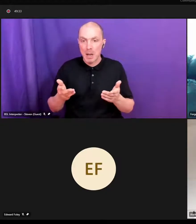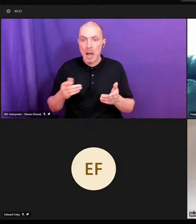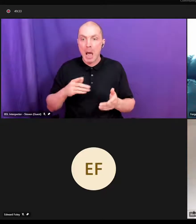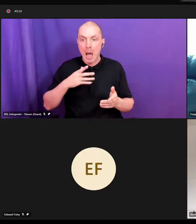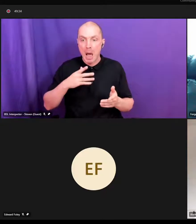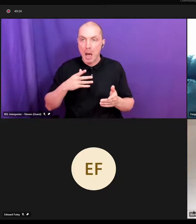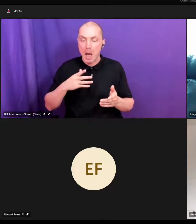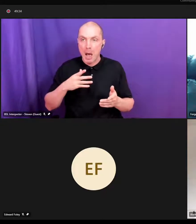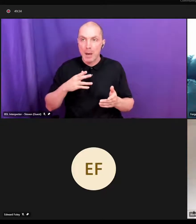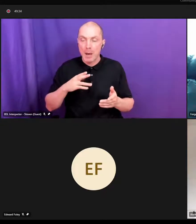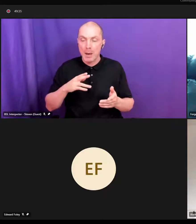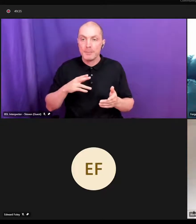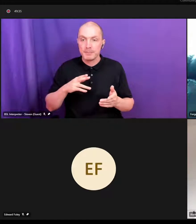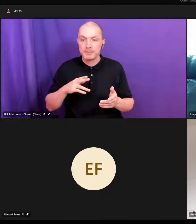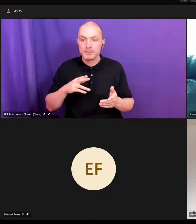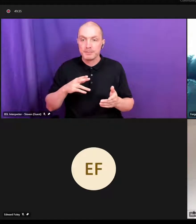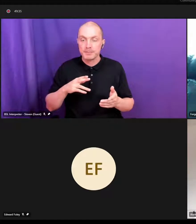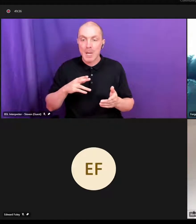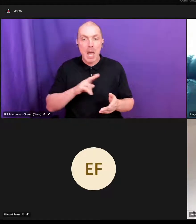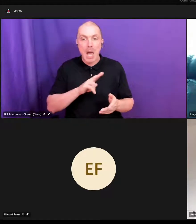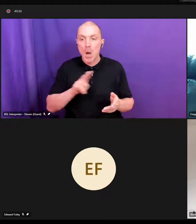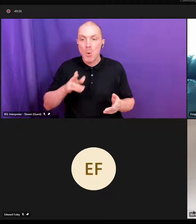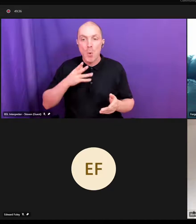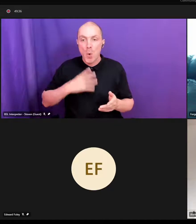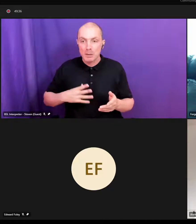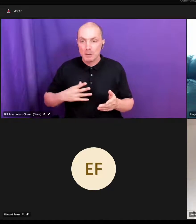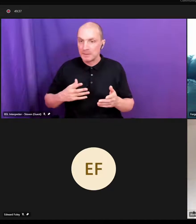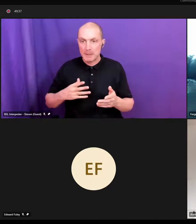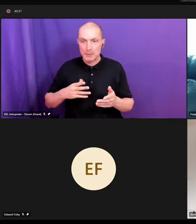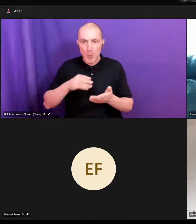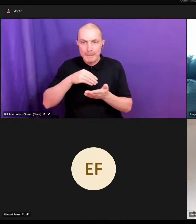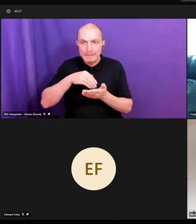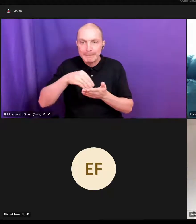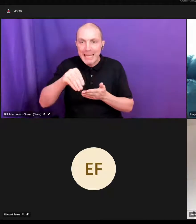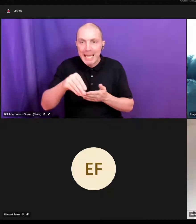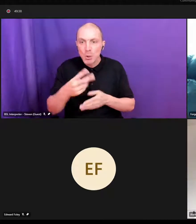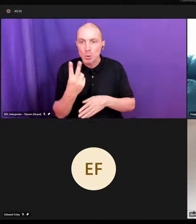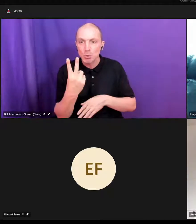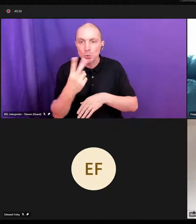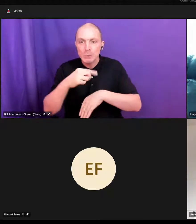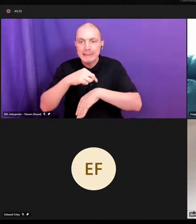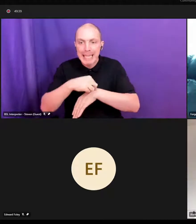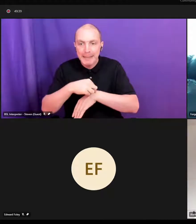were, for vehicles that we don't need?